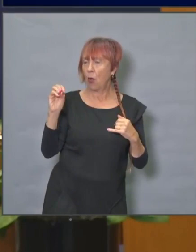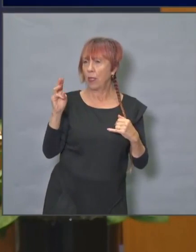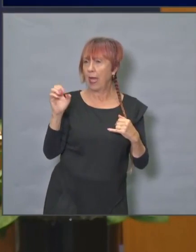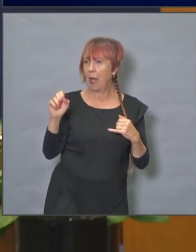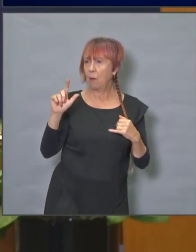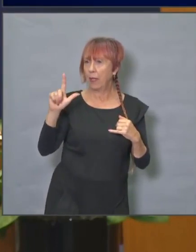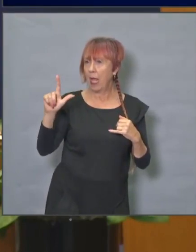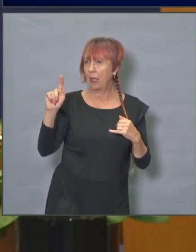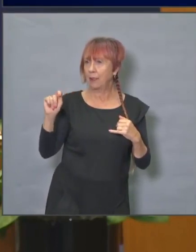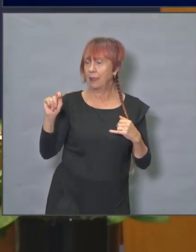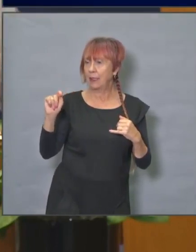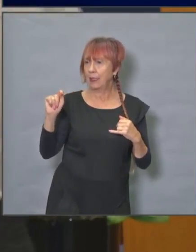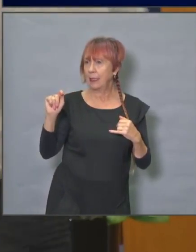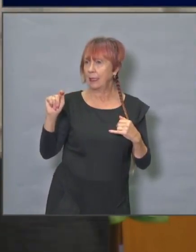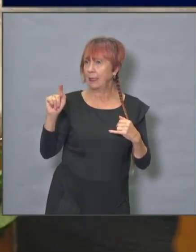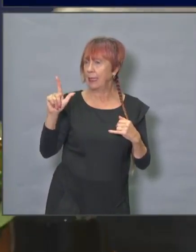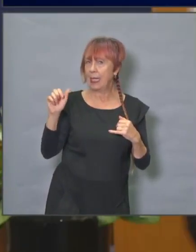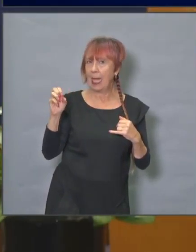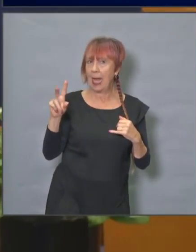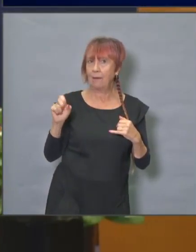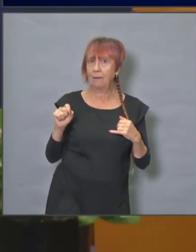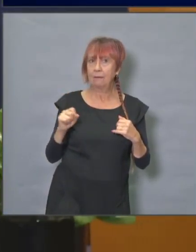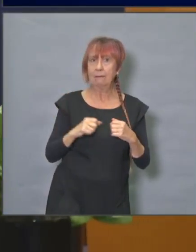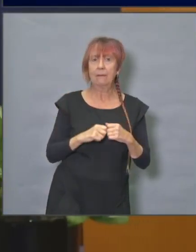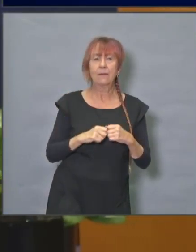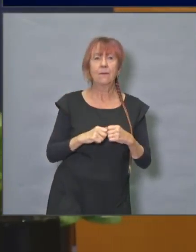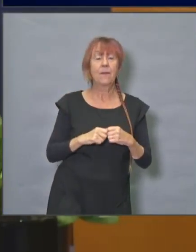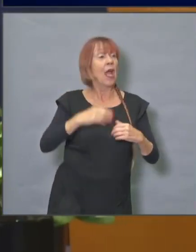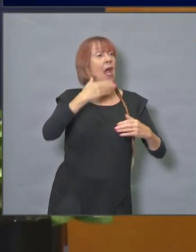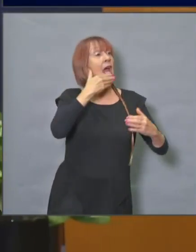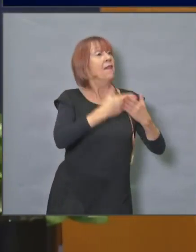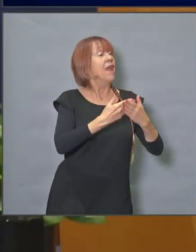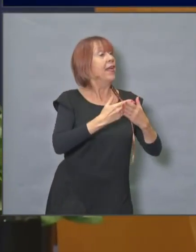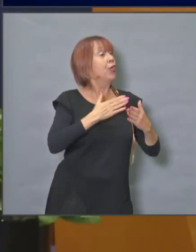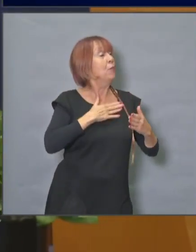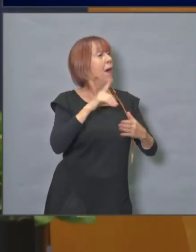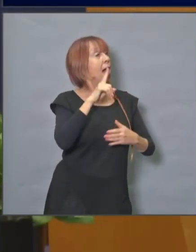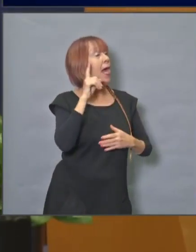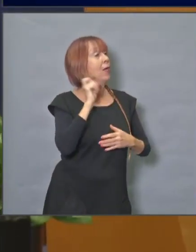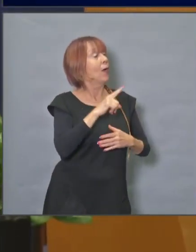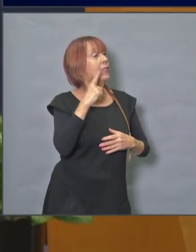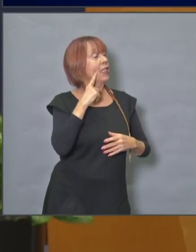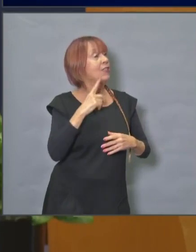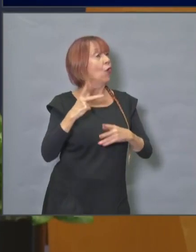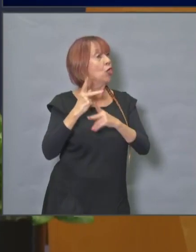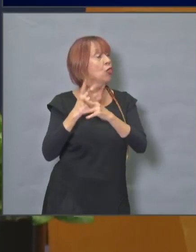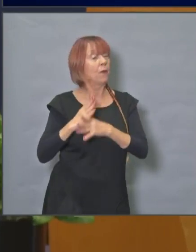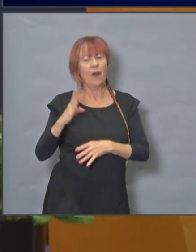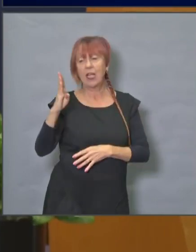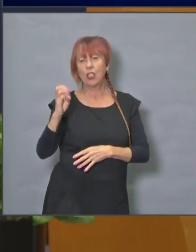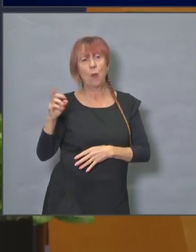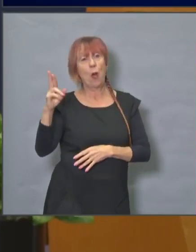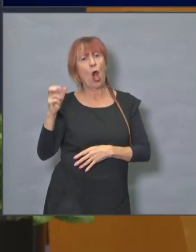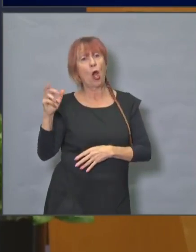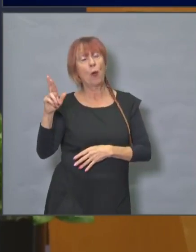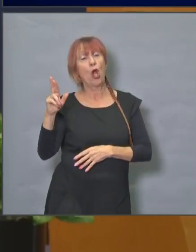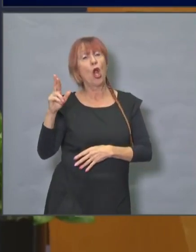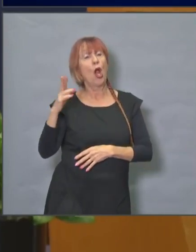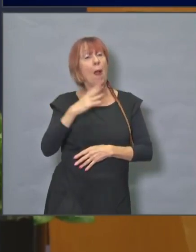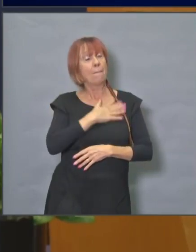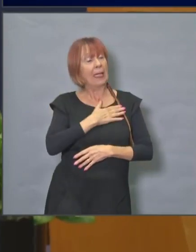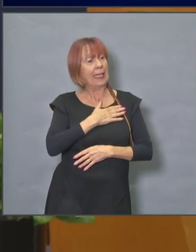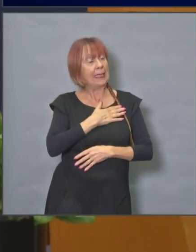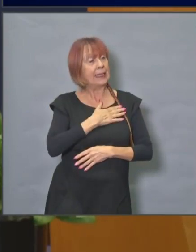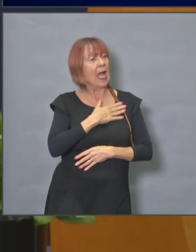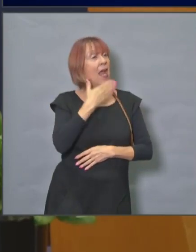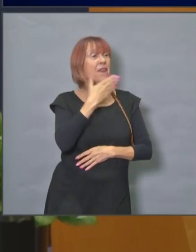ahead. Thank you very much. This is for Supervisor Barger, please. Thank you very much